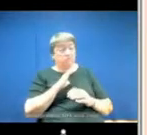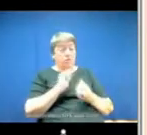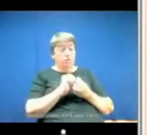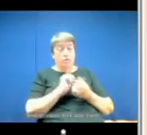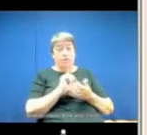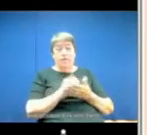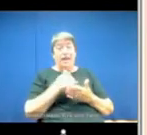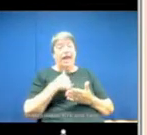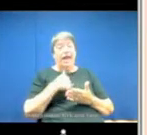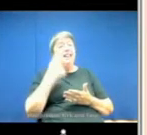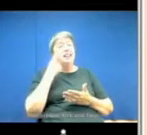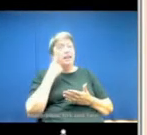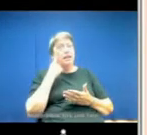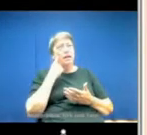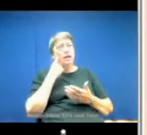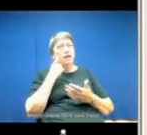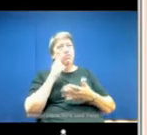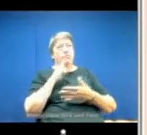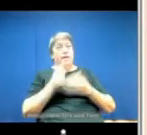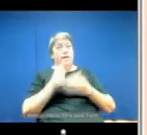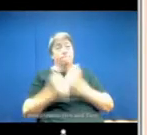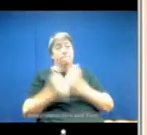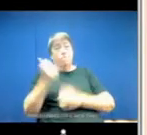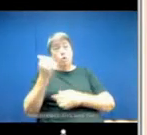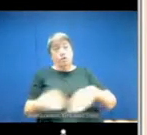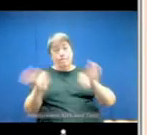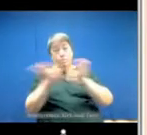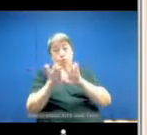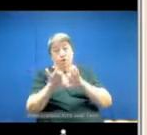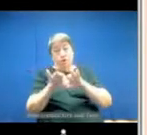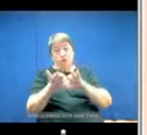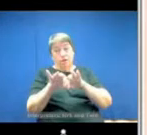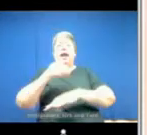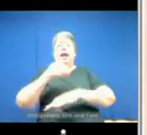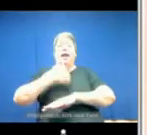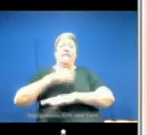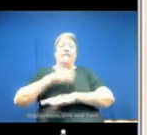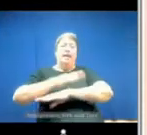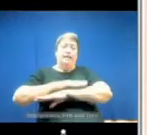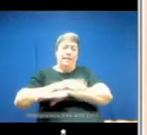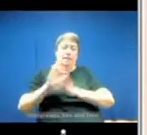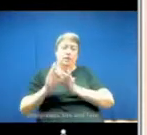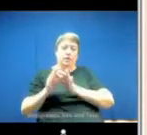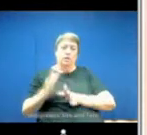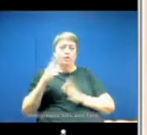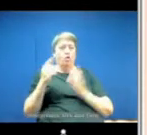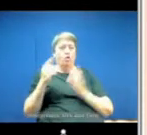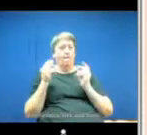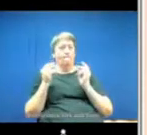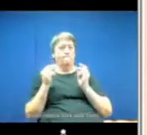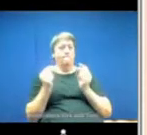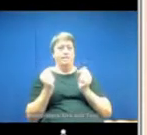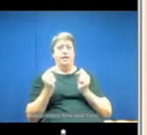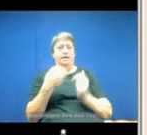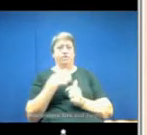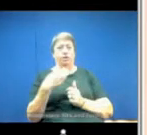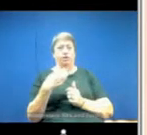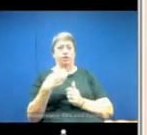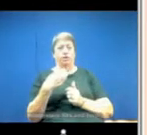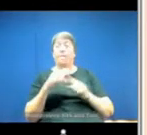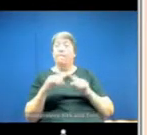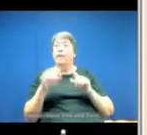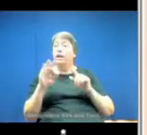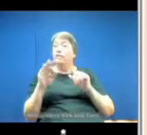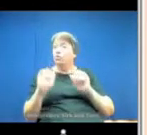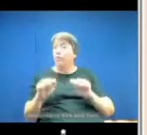more important to have a table interpreter present for immediate objection. But if you can get it videoed, then